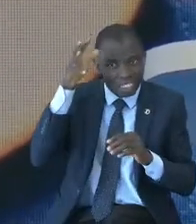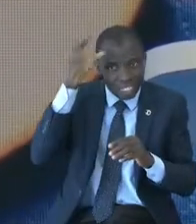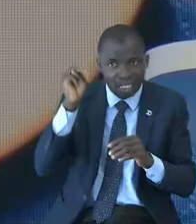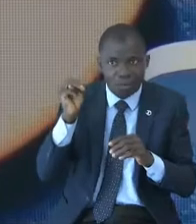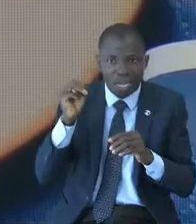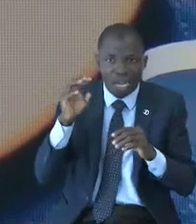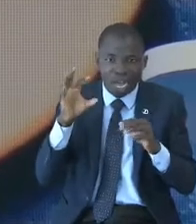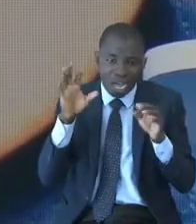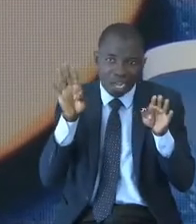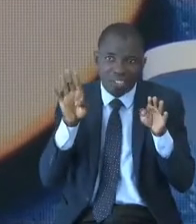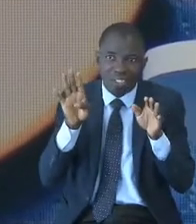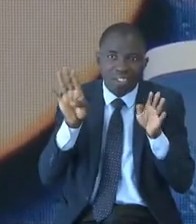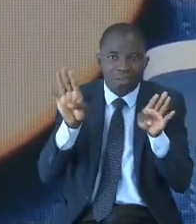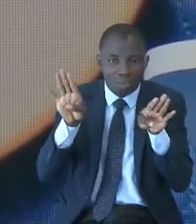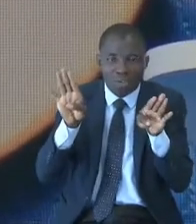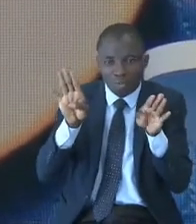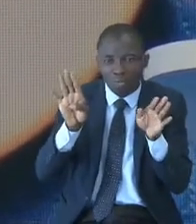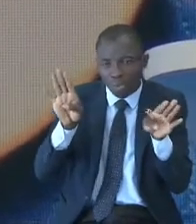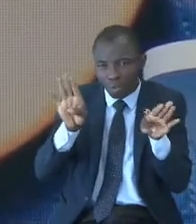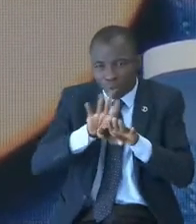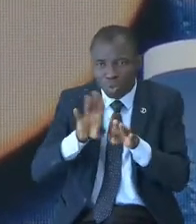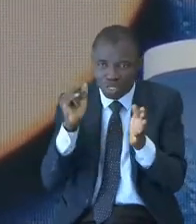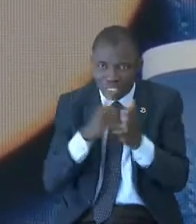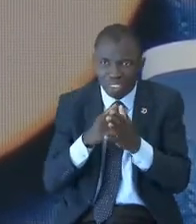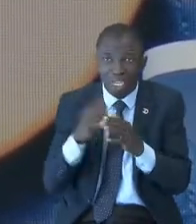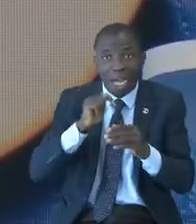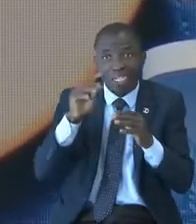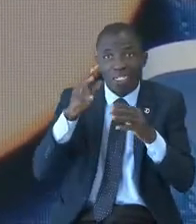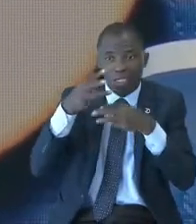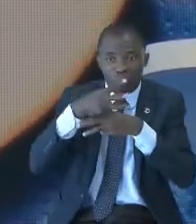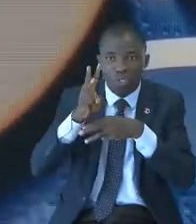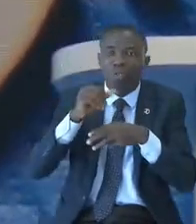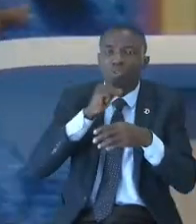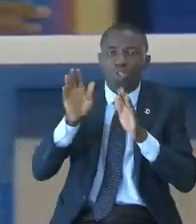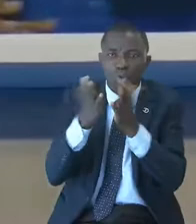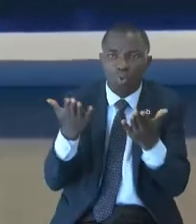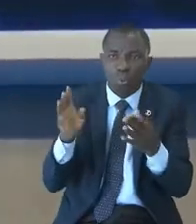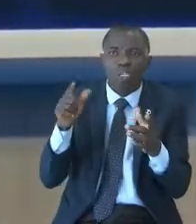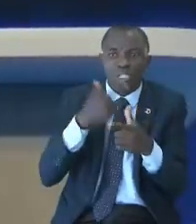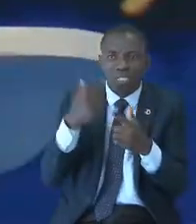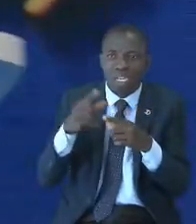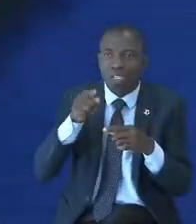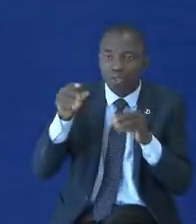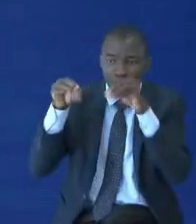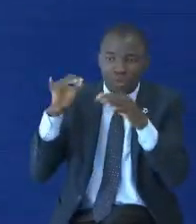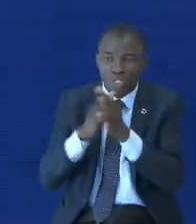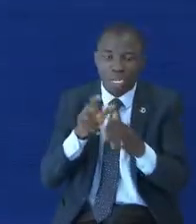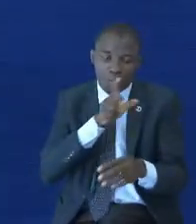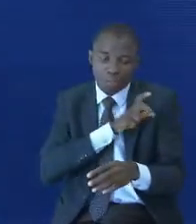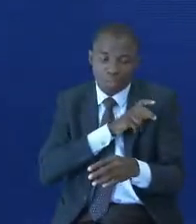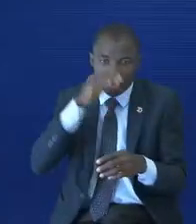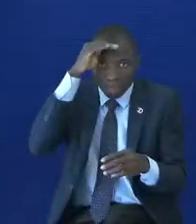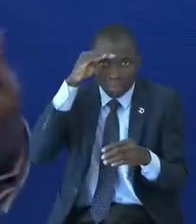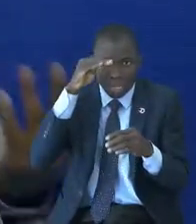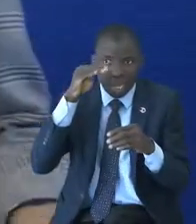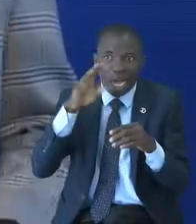and the window is not open, the door is not open, and you put that policeman inside there,